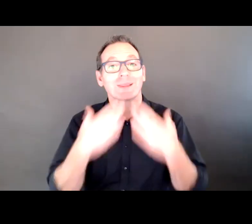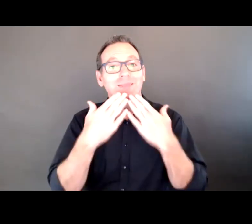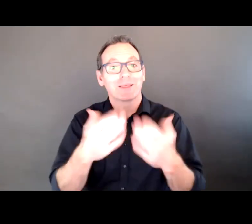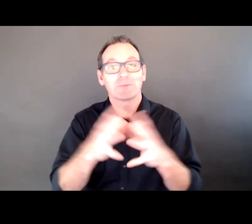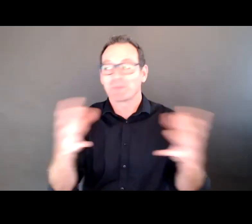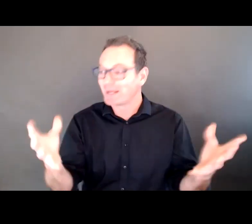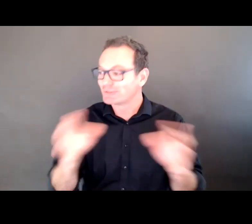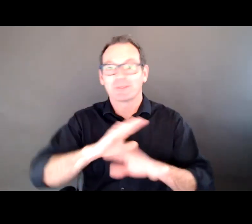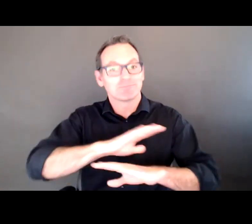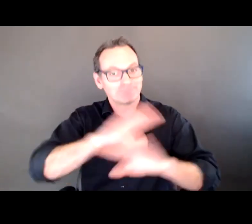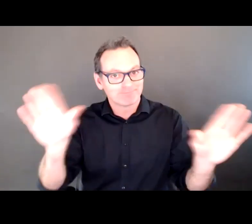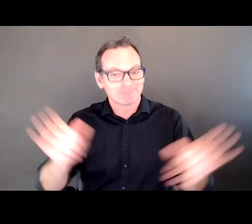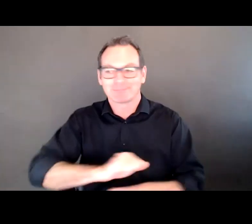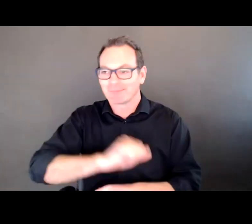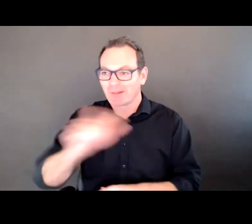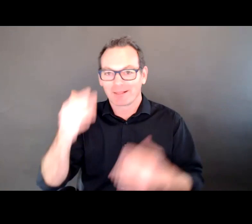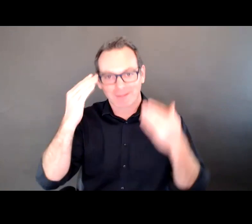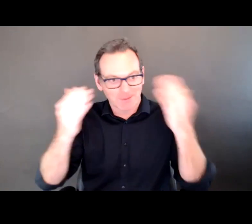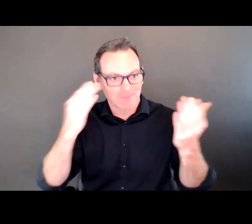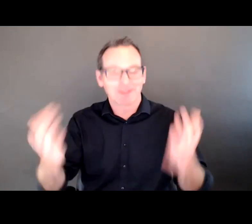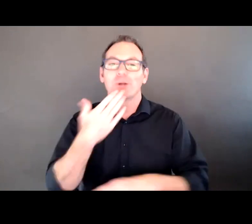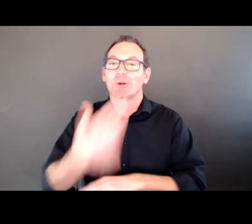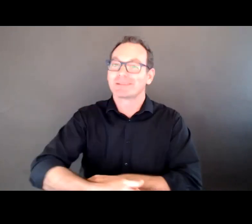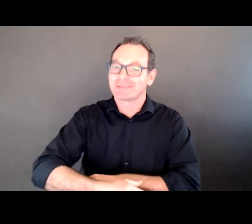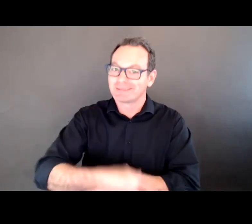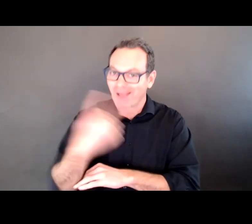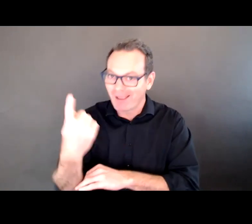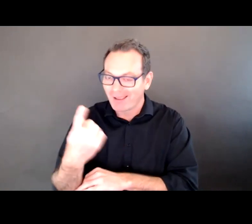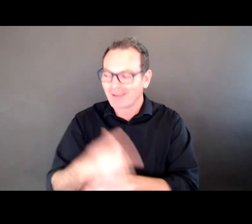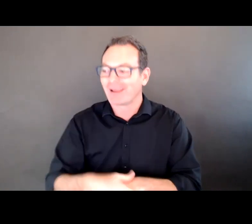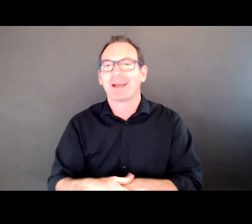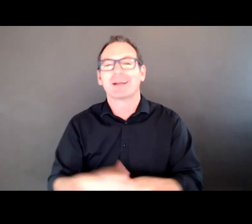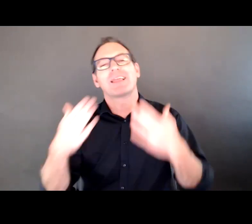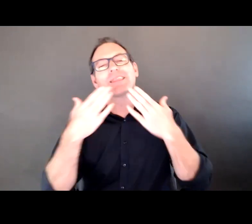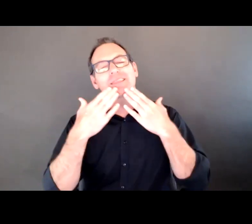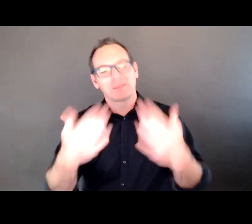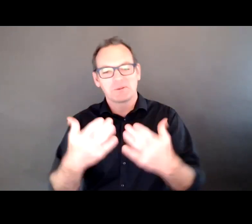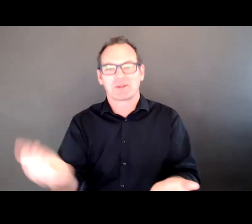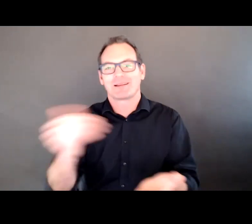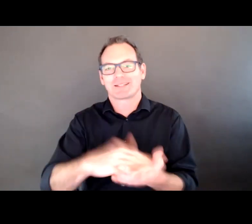screen and have a good day, and thank you again for all attending.